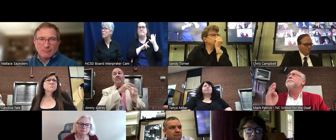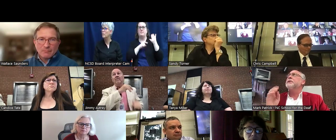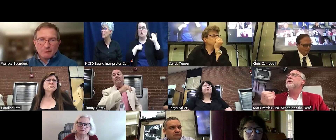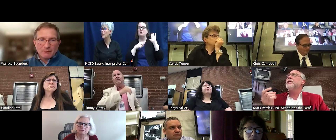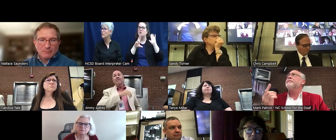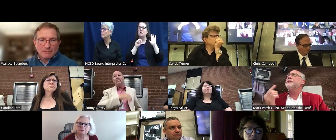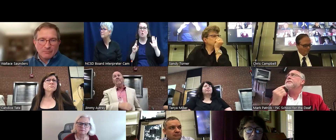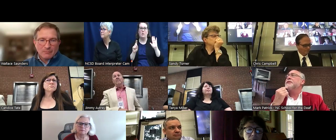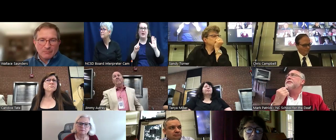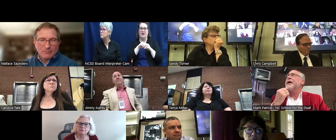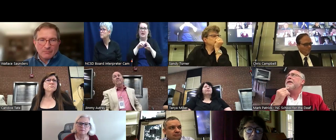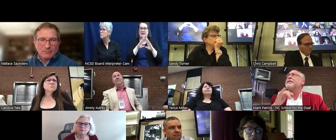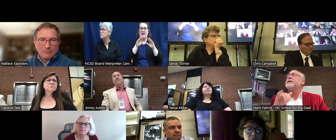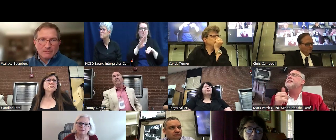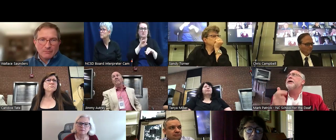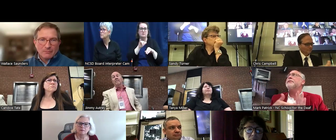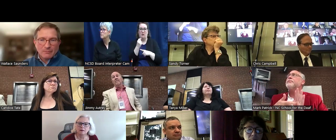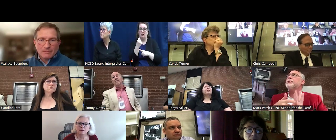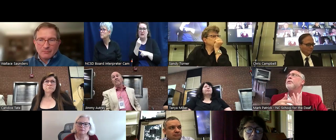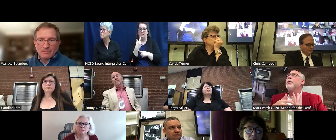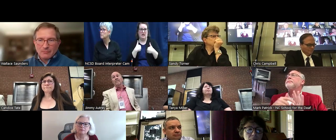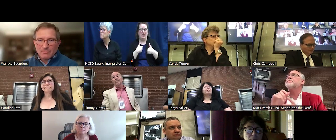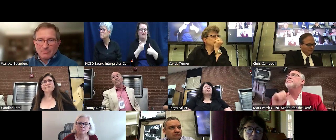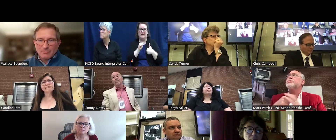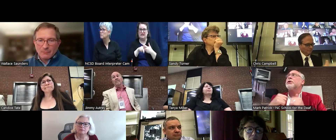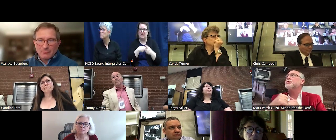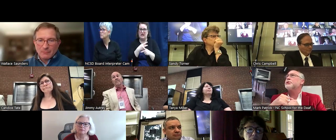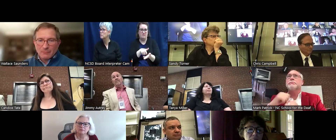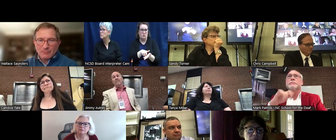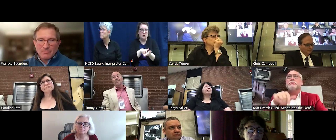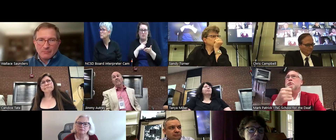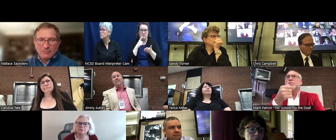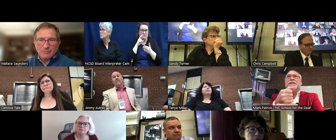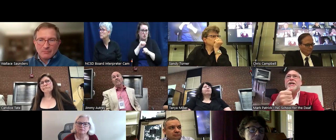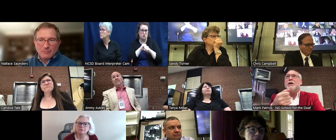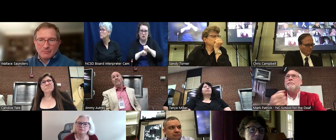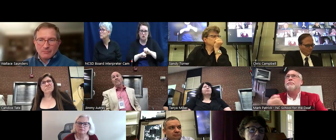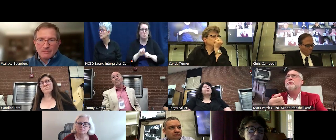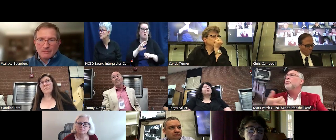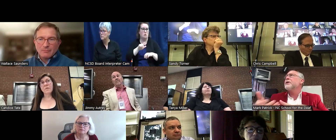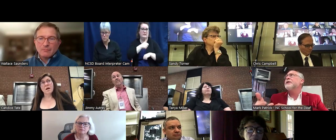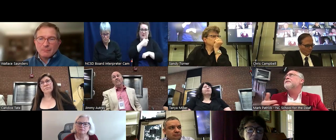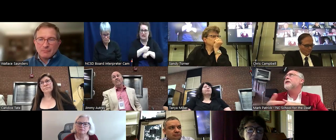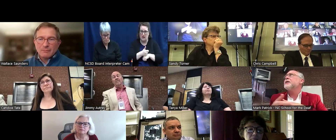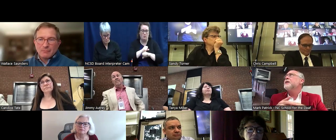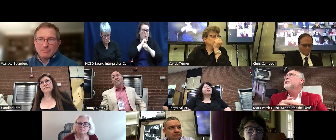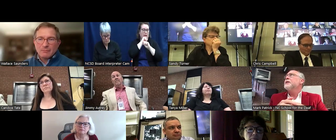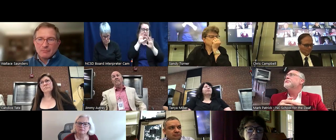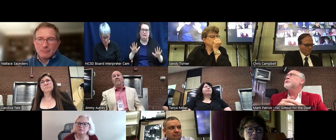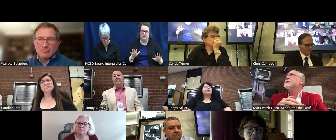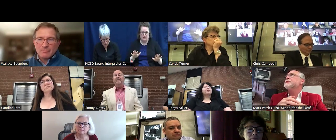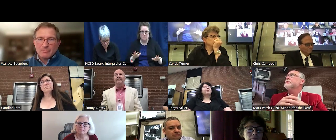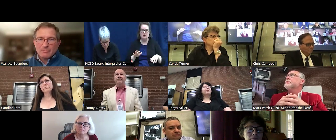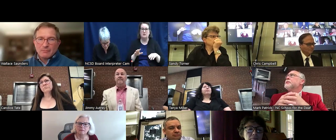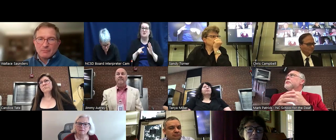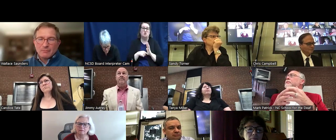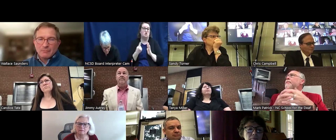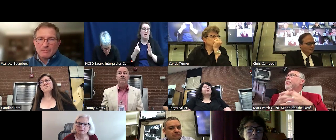House Bill 11 does it have any kind of requirements for structure or setup or anything. It's